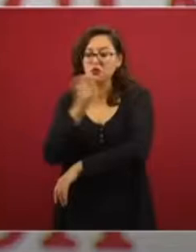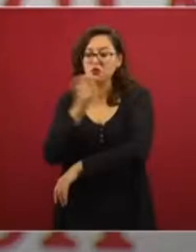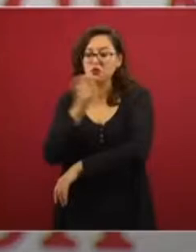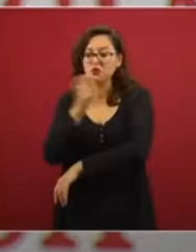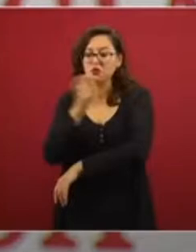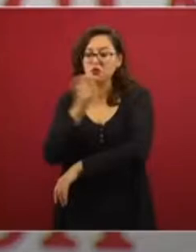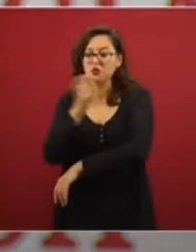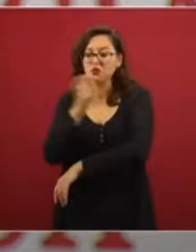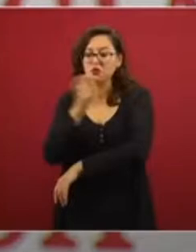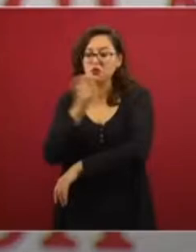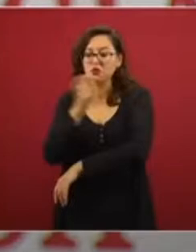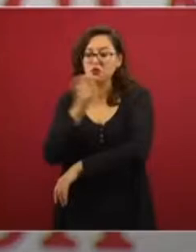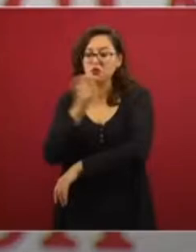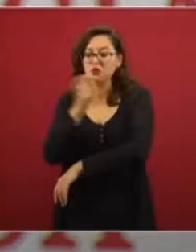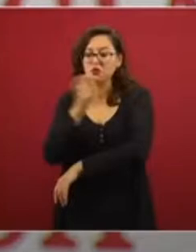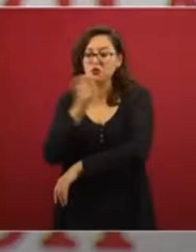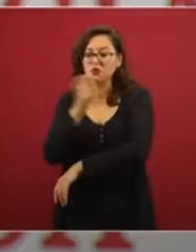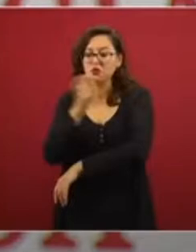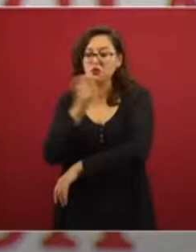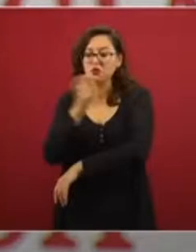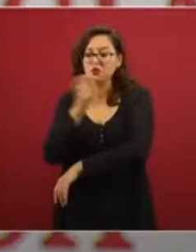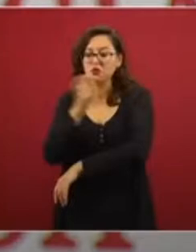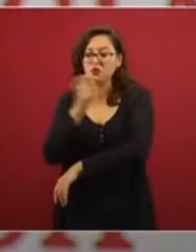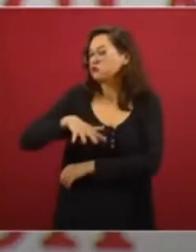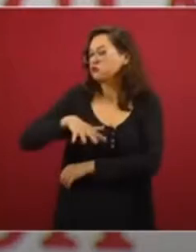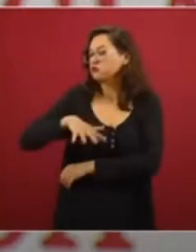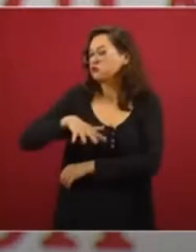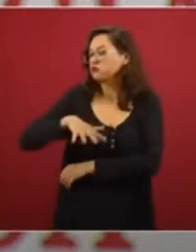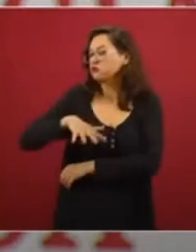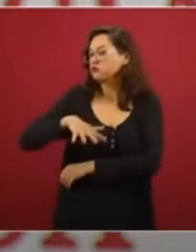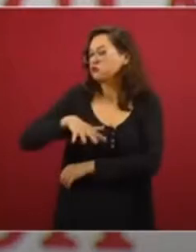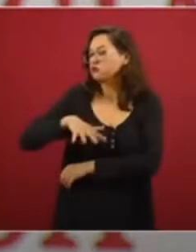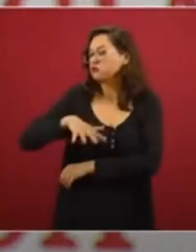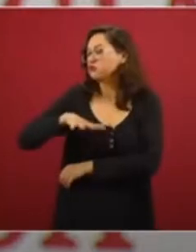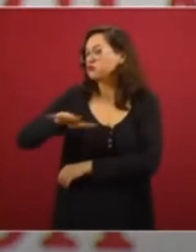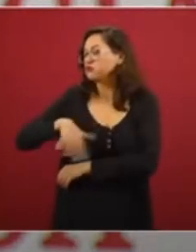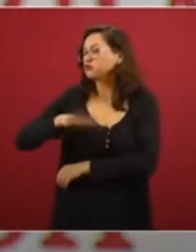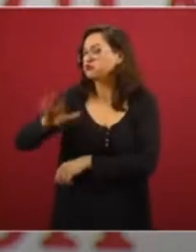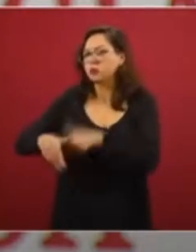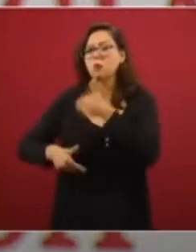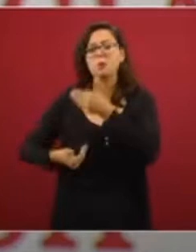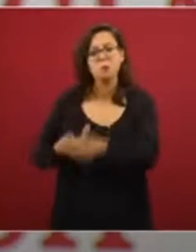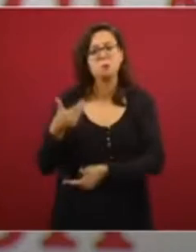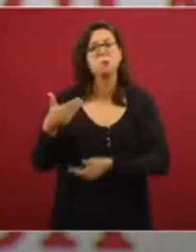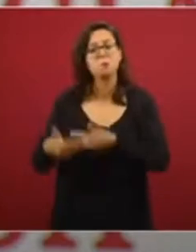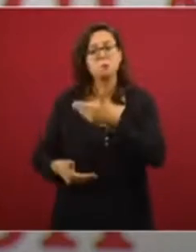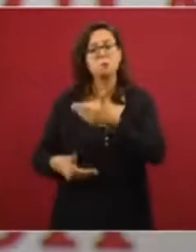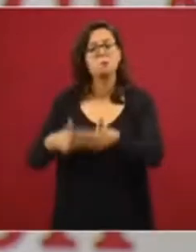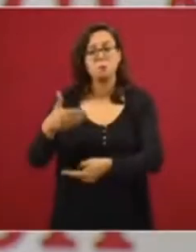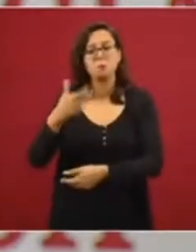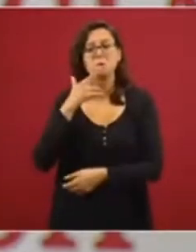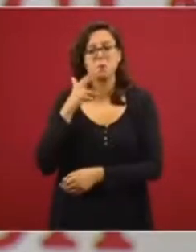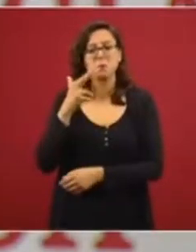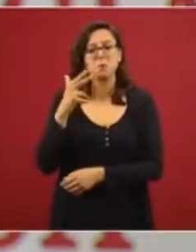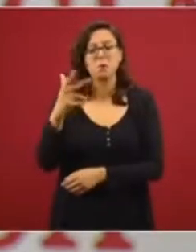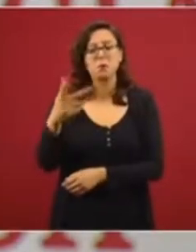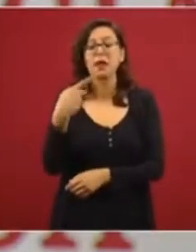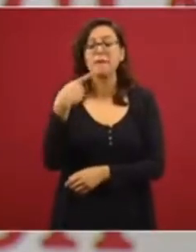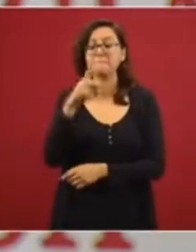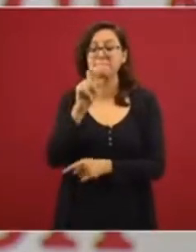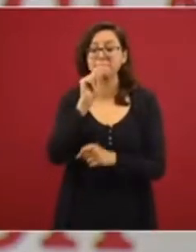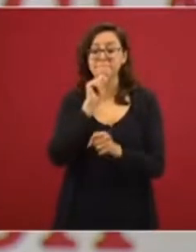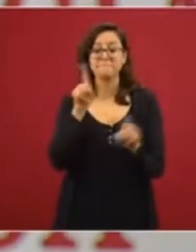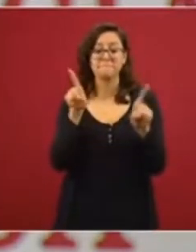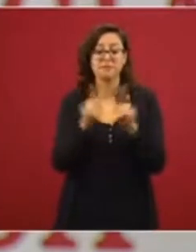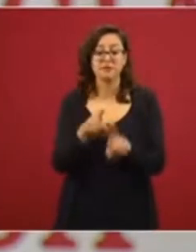internationally looking for vaccines and treatments. En el exterior, pero también se nos indicó por parte del presidente de